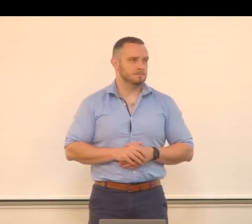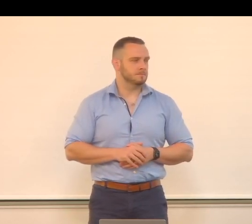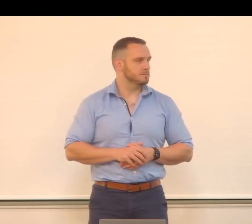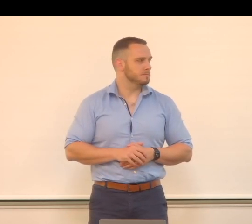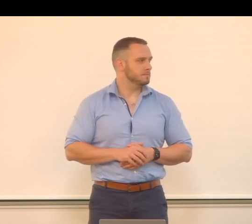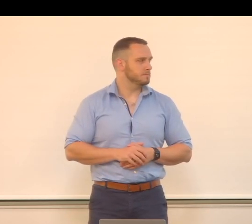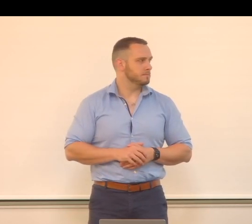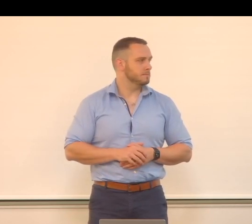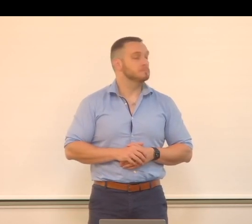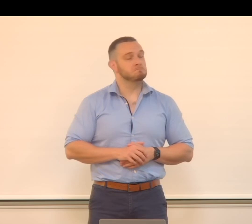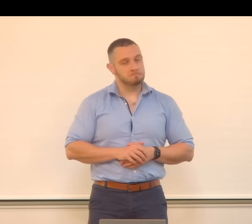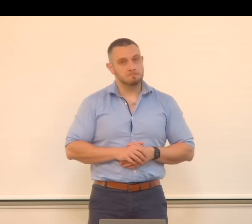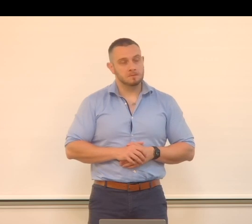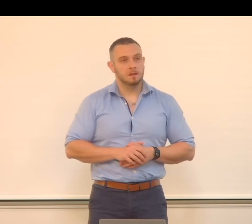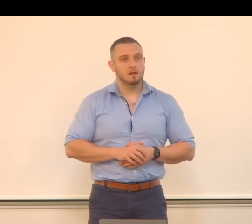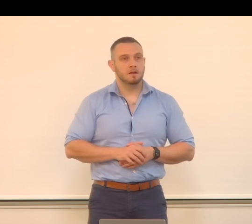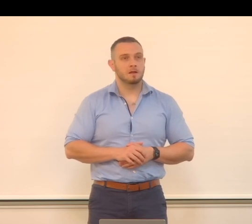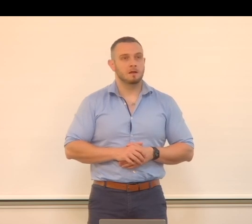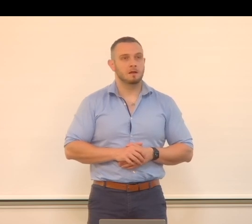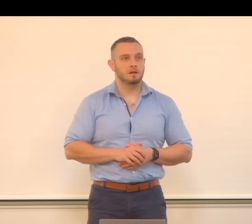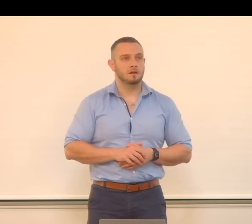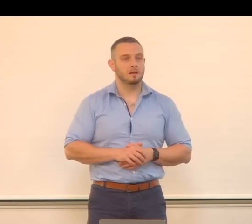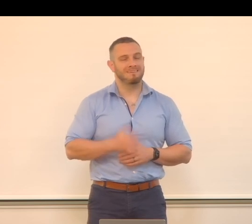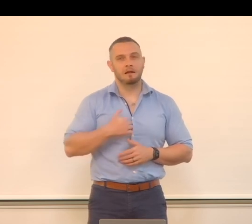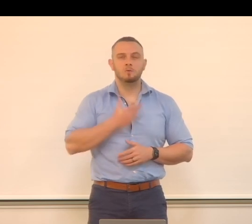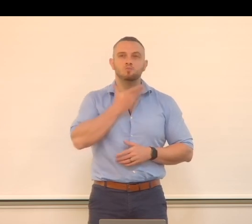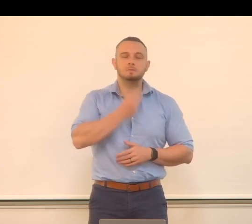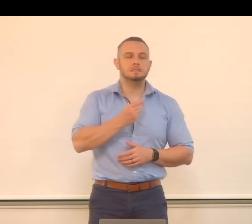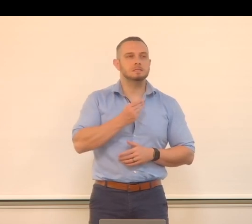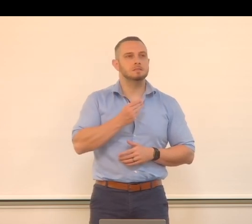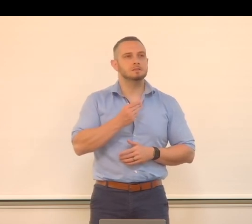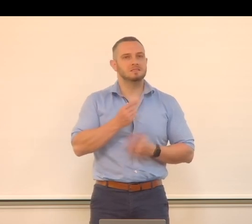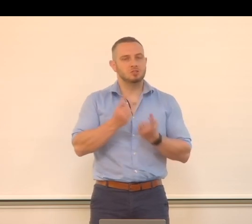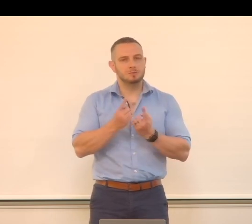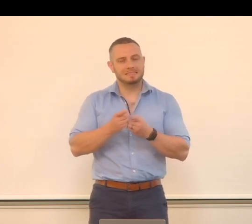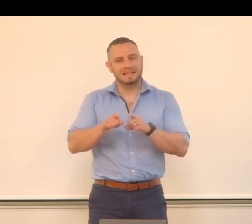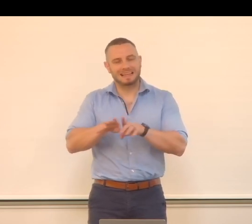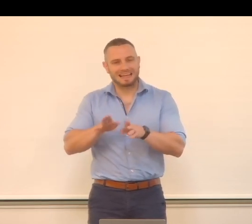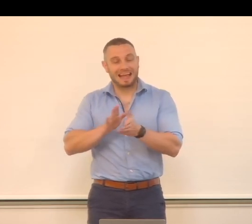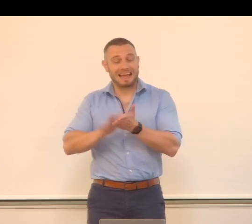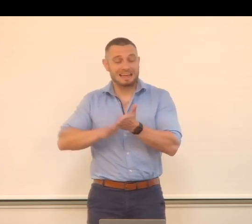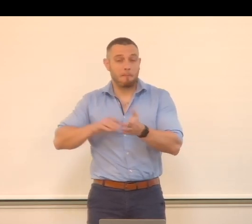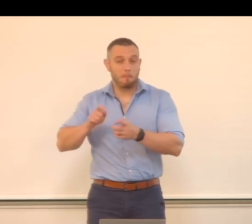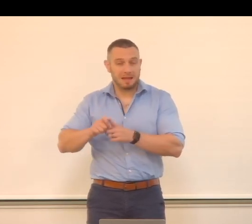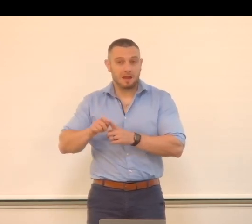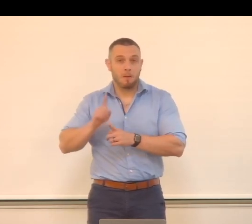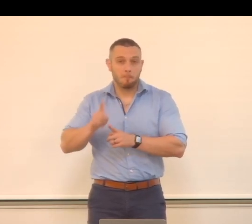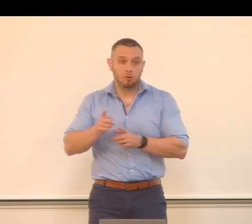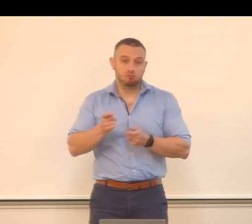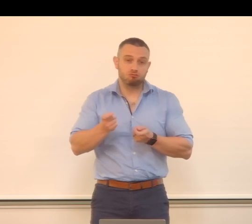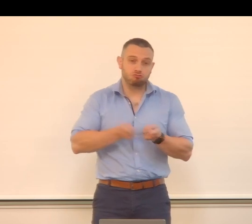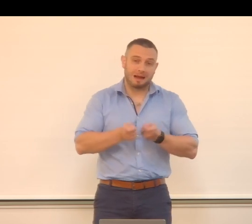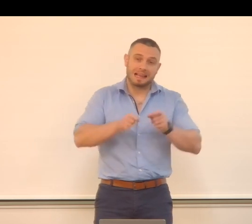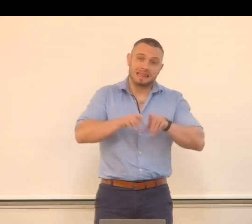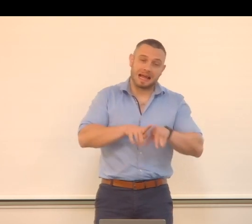astronaut? Yeah, I would love to see something like HMP, but ran like HERA. So you're